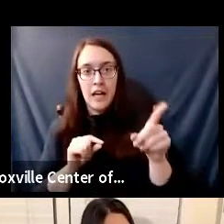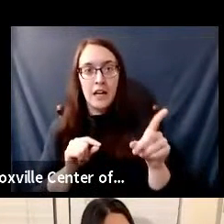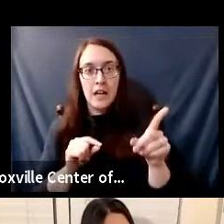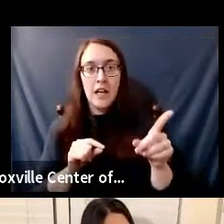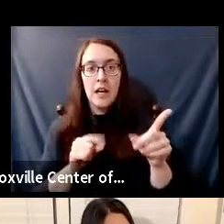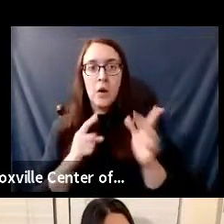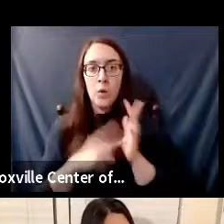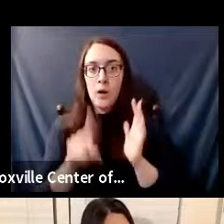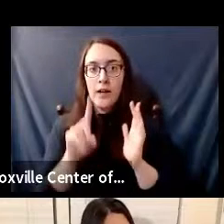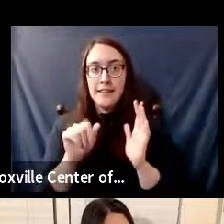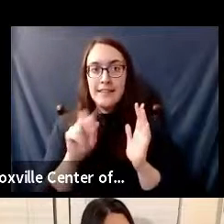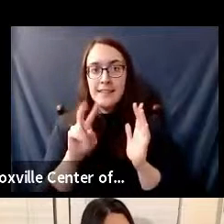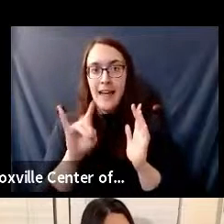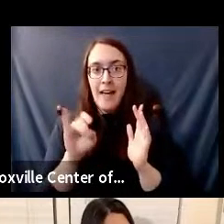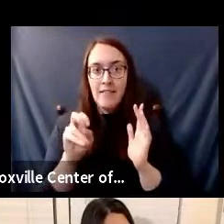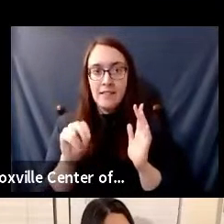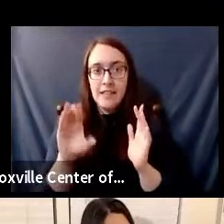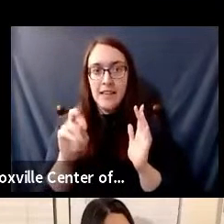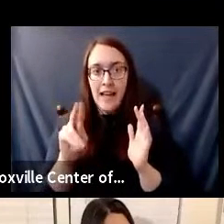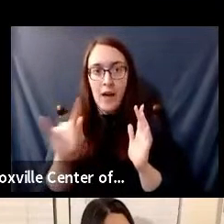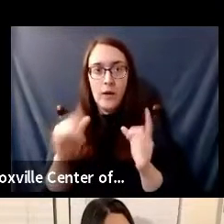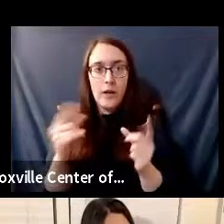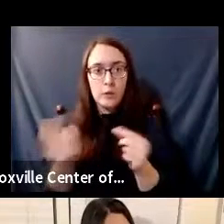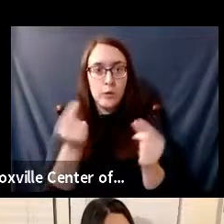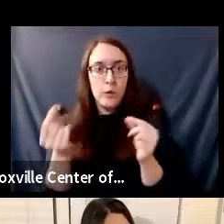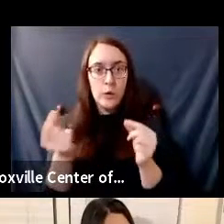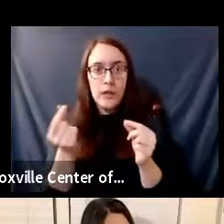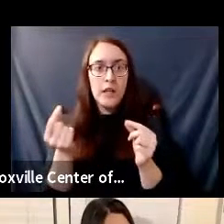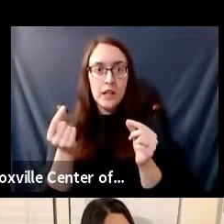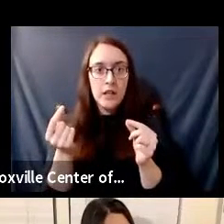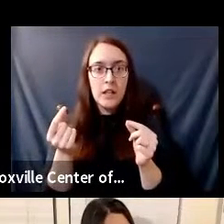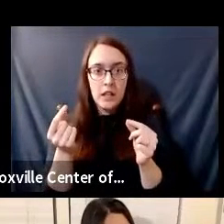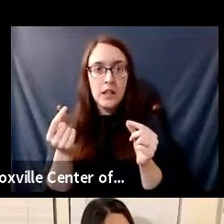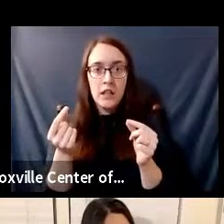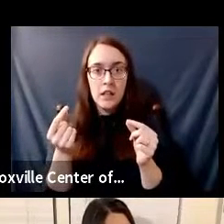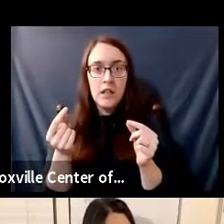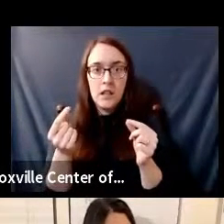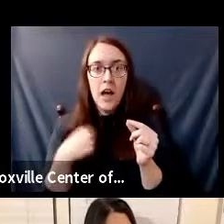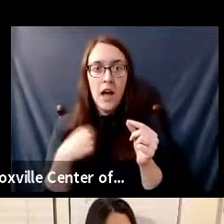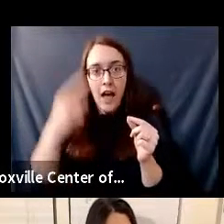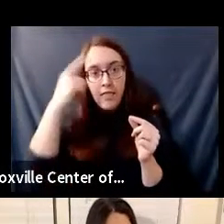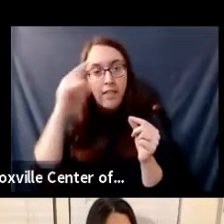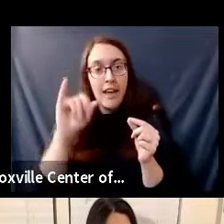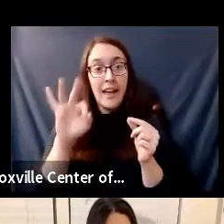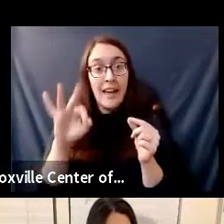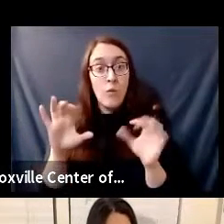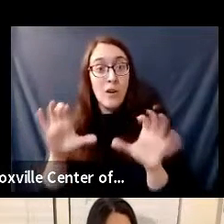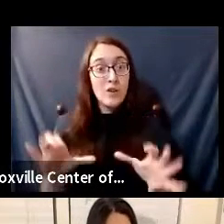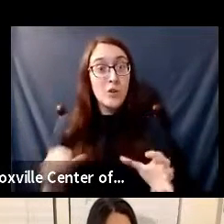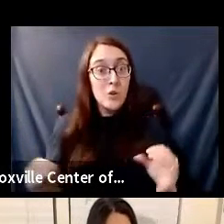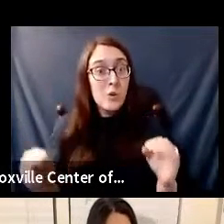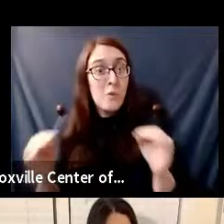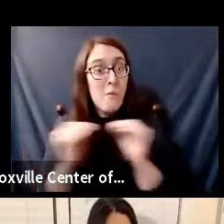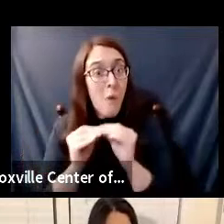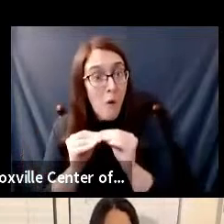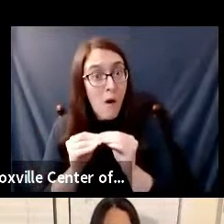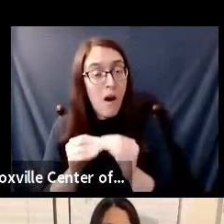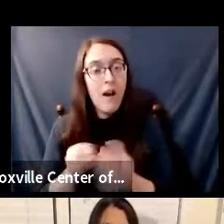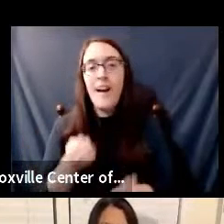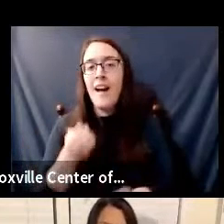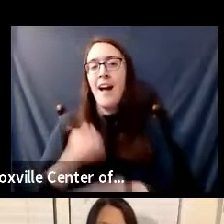what Davidson County has done essentially at the most. I think if we go farther than that right now, the